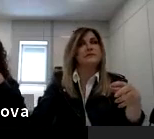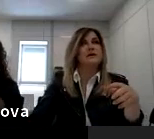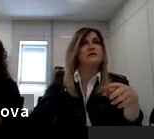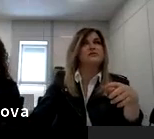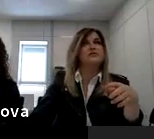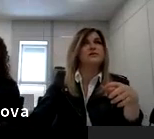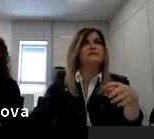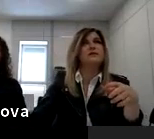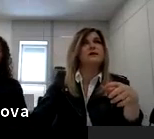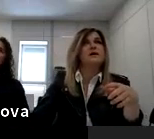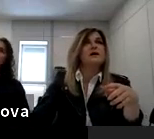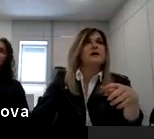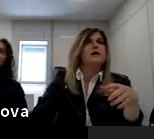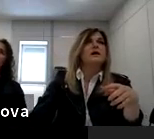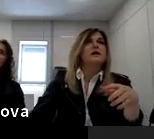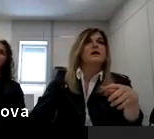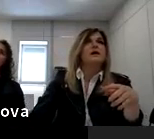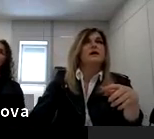strip, actually.